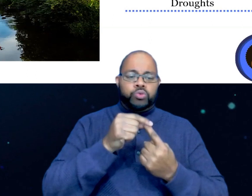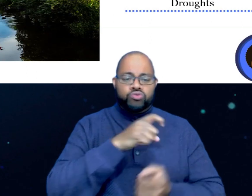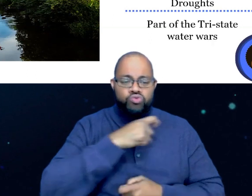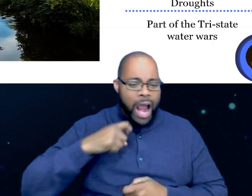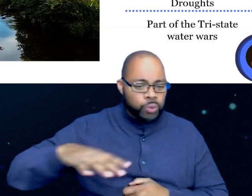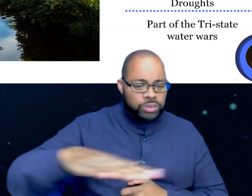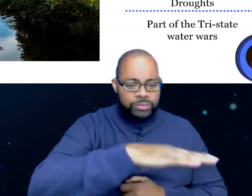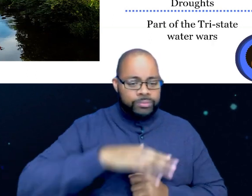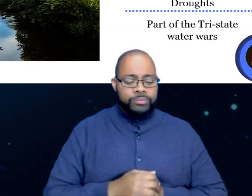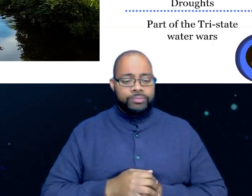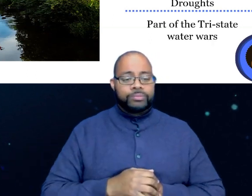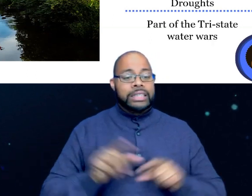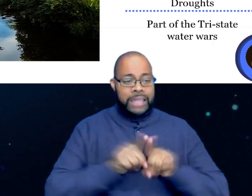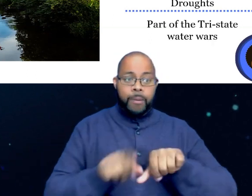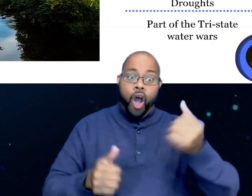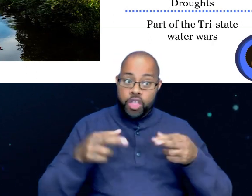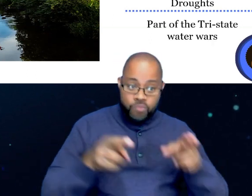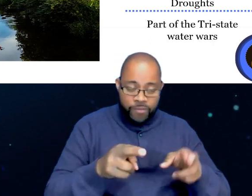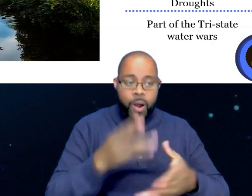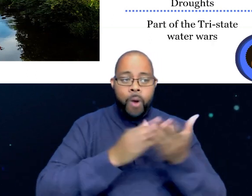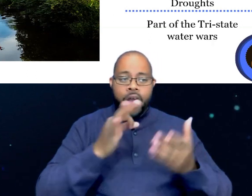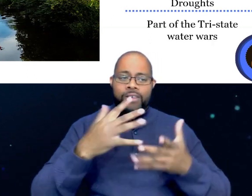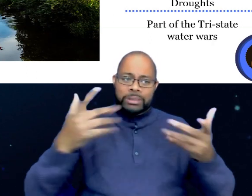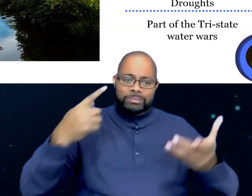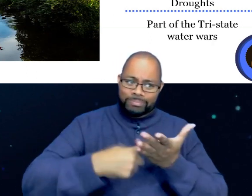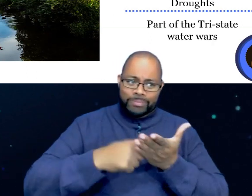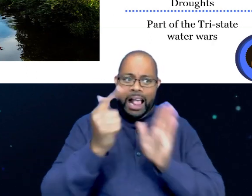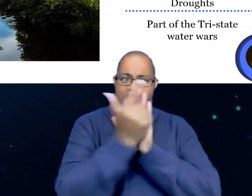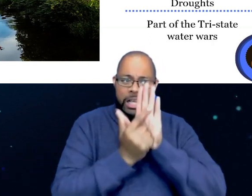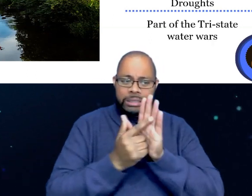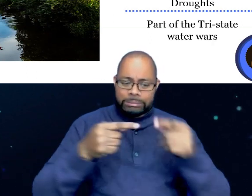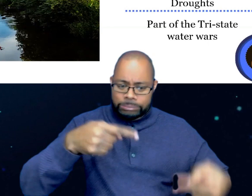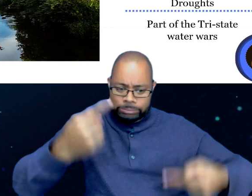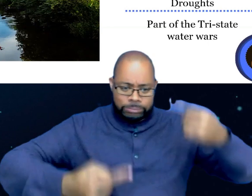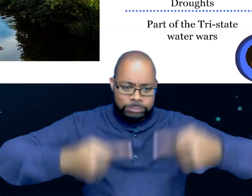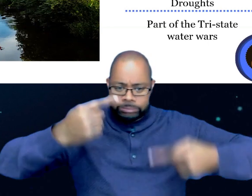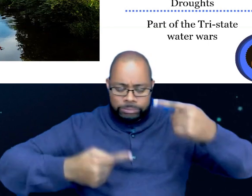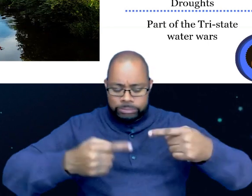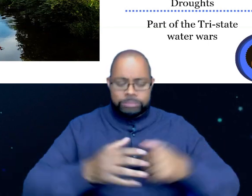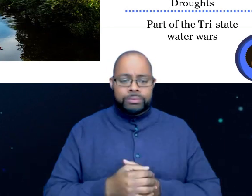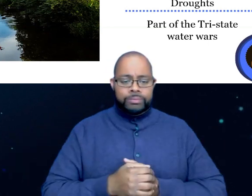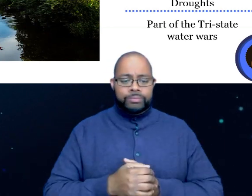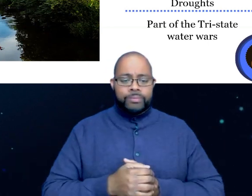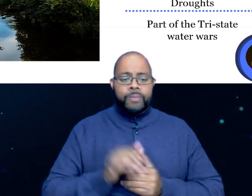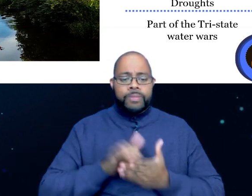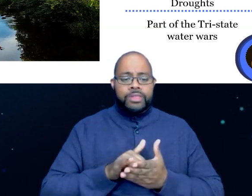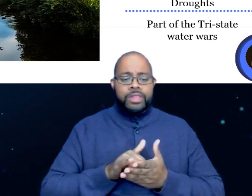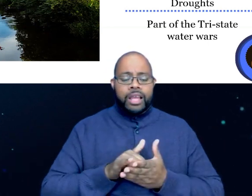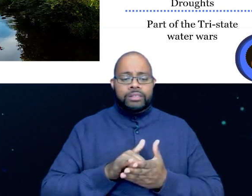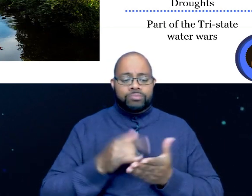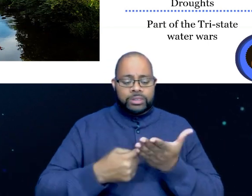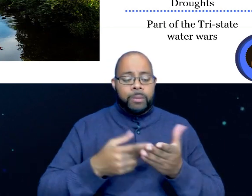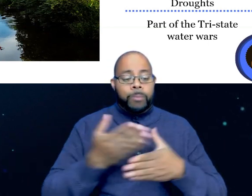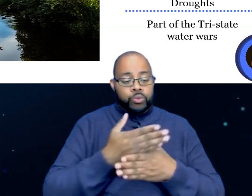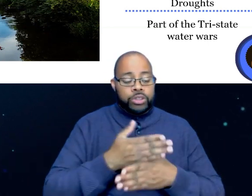droughts. And like the Chattahoochee, it was part of the larger Apicola-Chattahoochee-Flint River Basin that was under